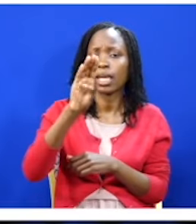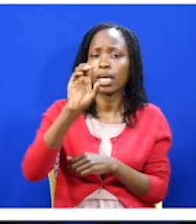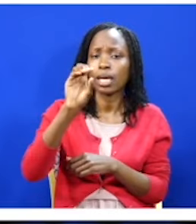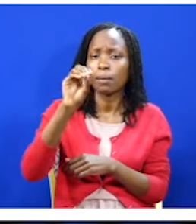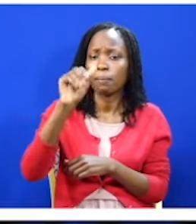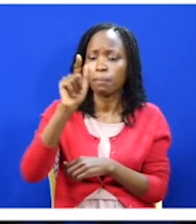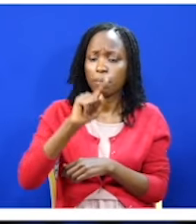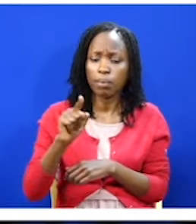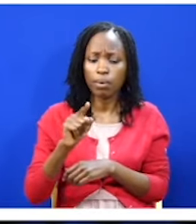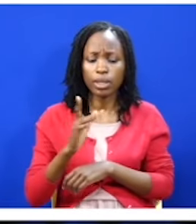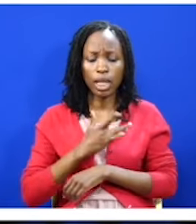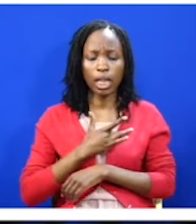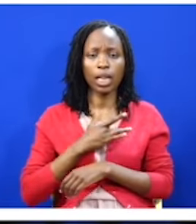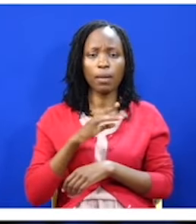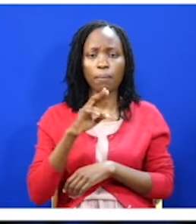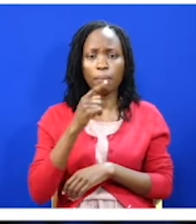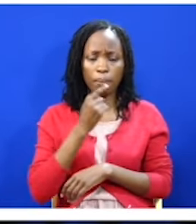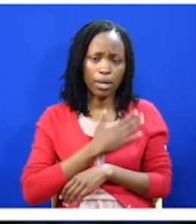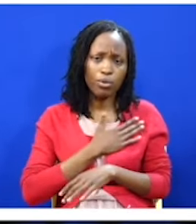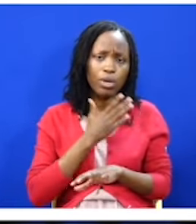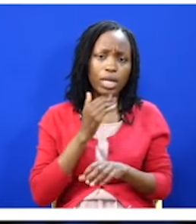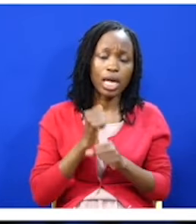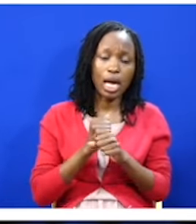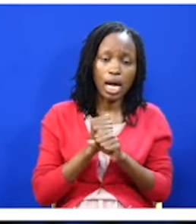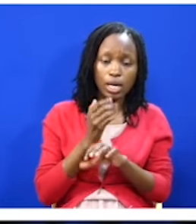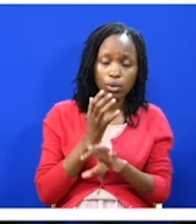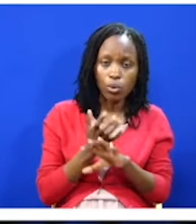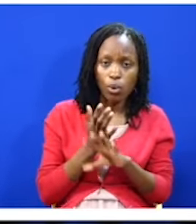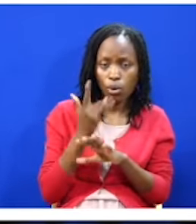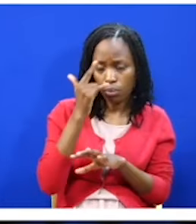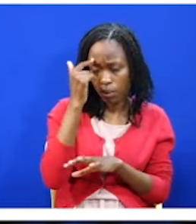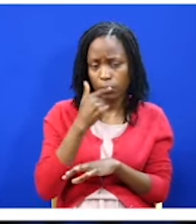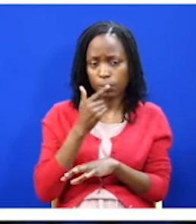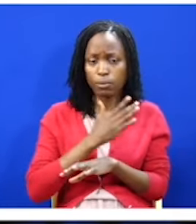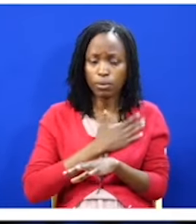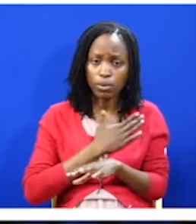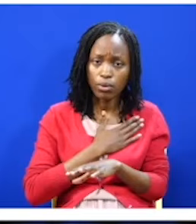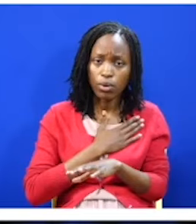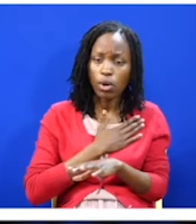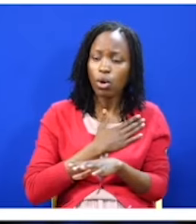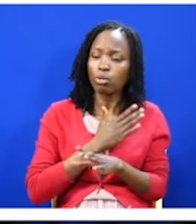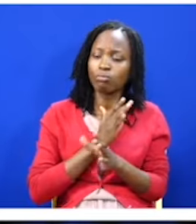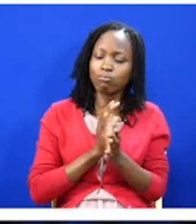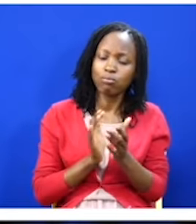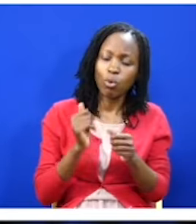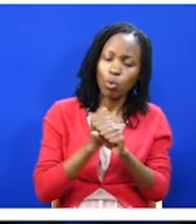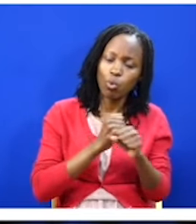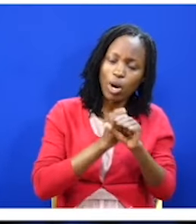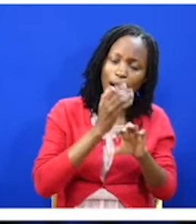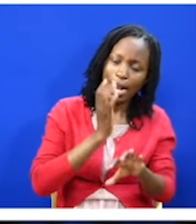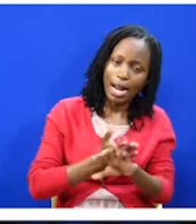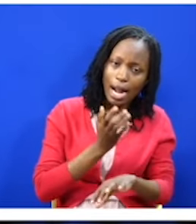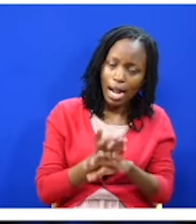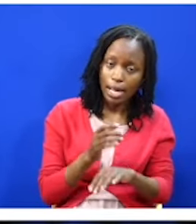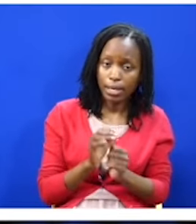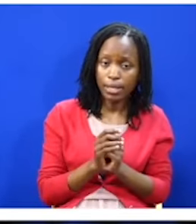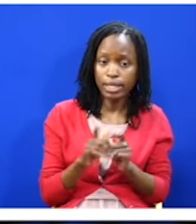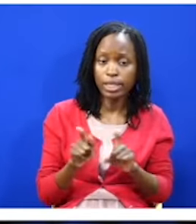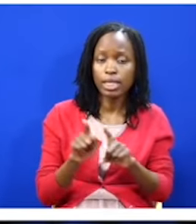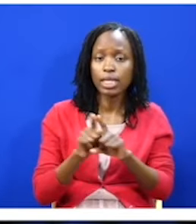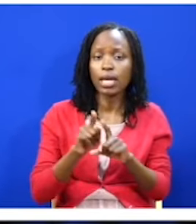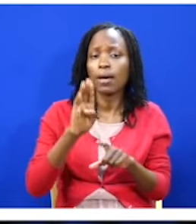very impressed with Ruth. He was impressed with how he stayed and gleaned in the field and worked very hard. He